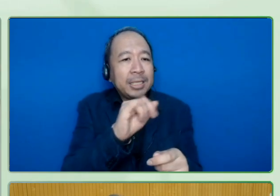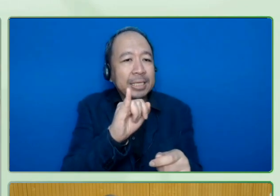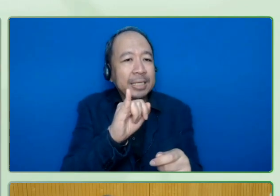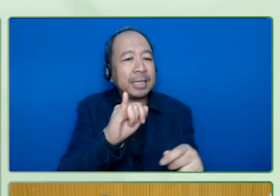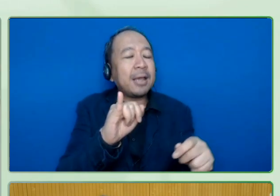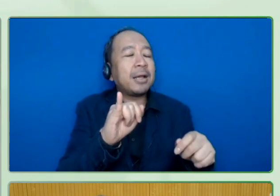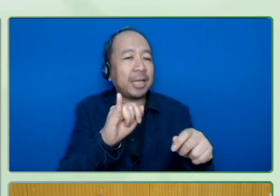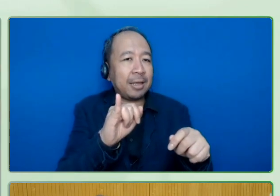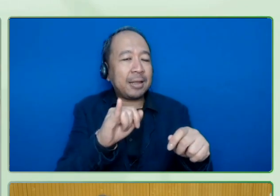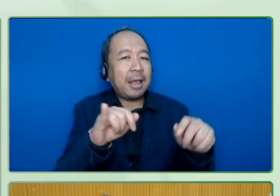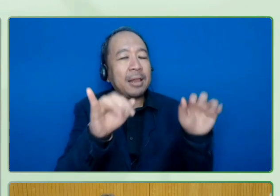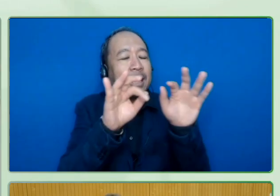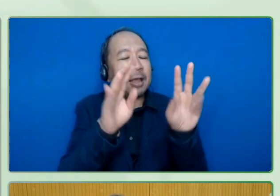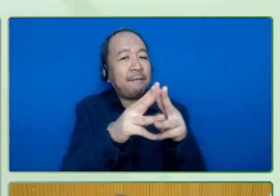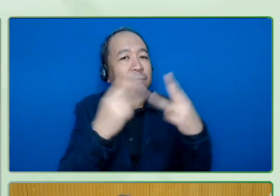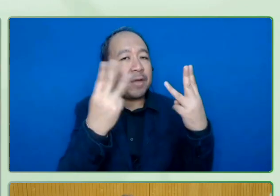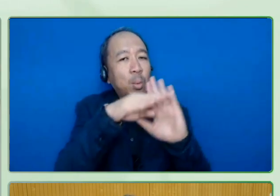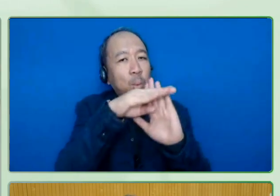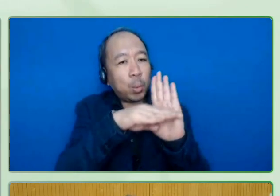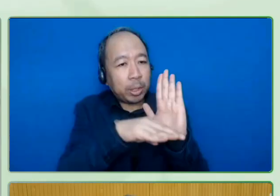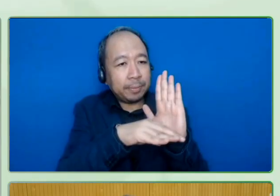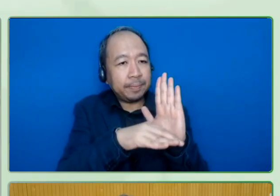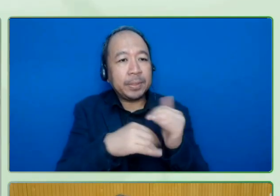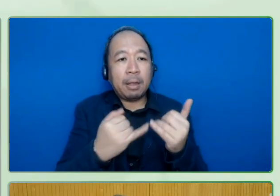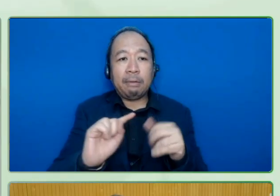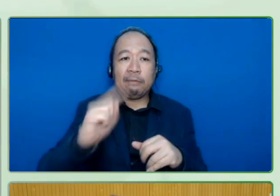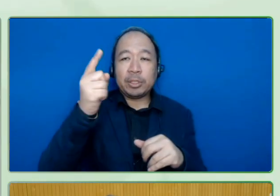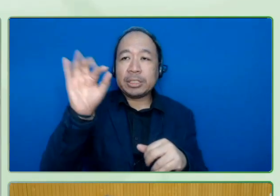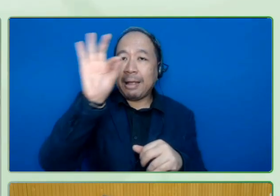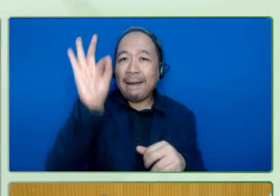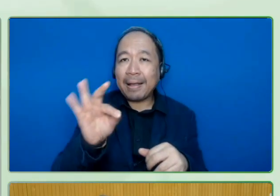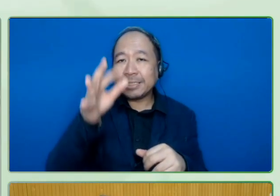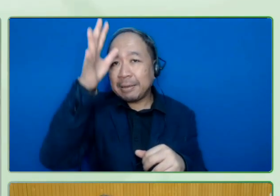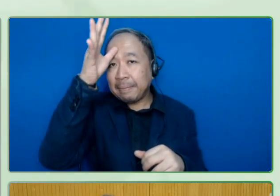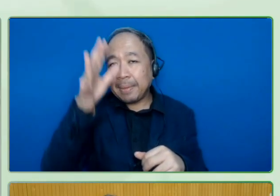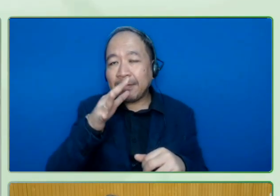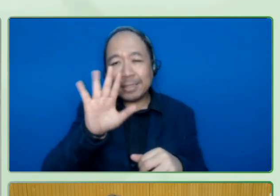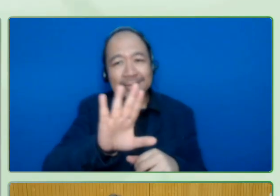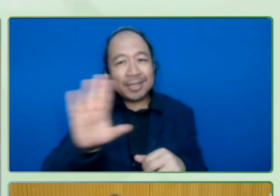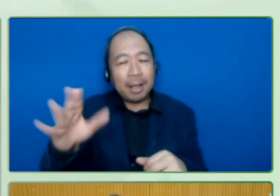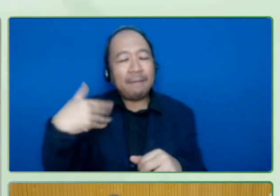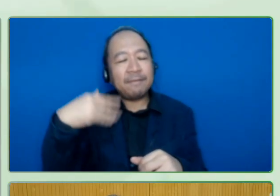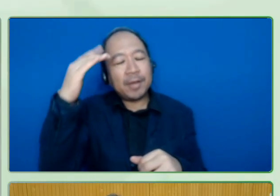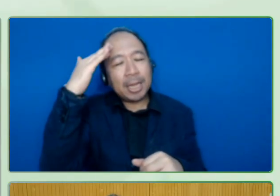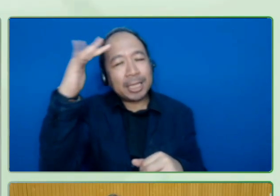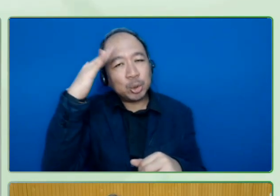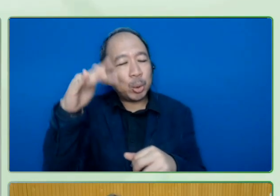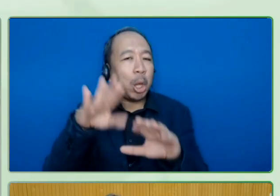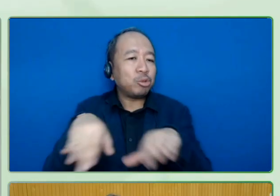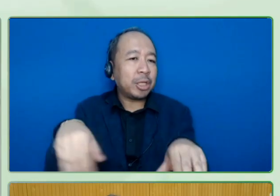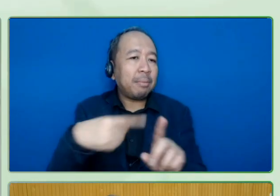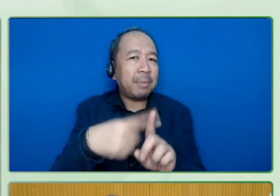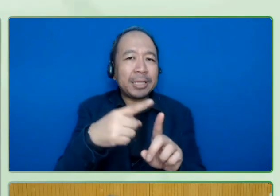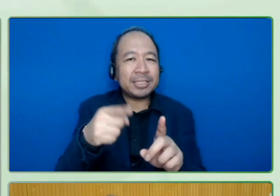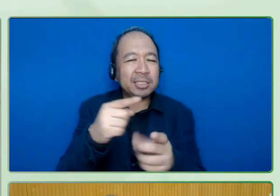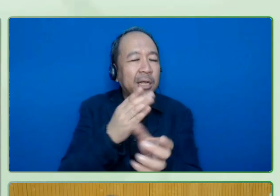our users. So we asked parents of autistic children and clinicians, experts in the model, to tell us